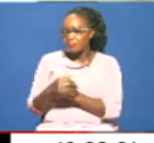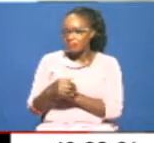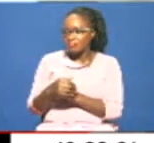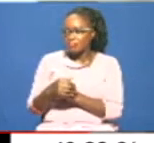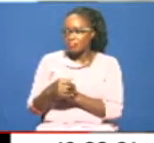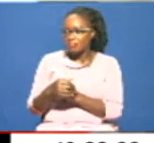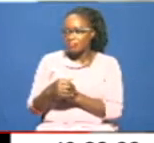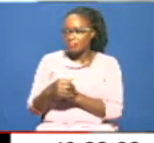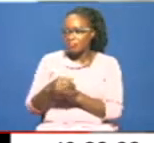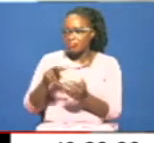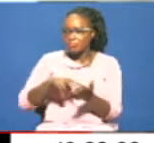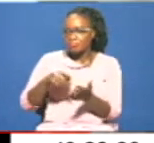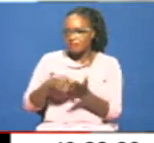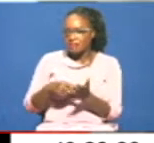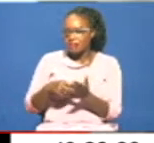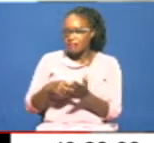projects such as